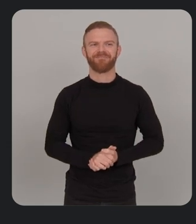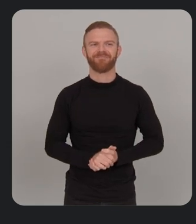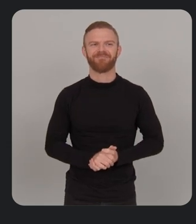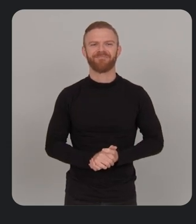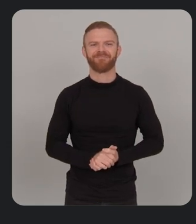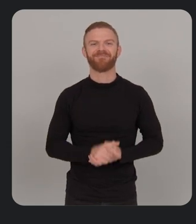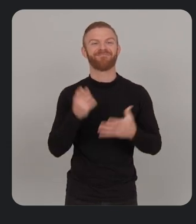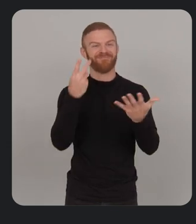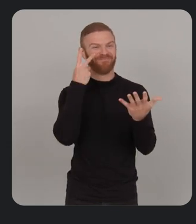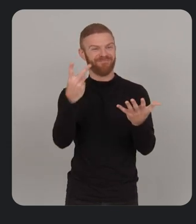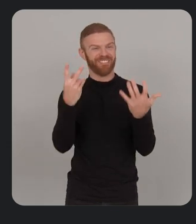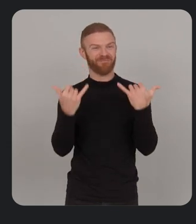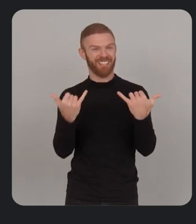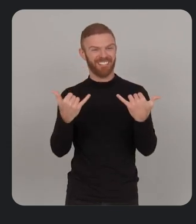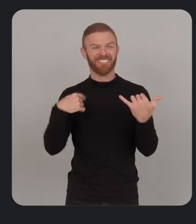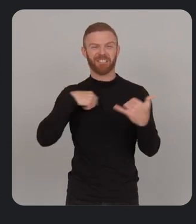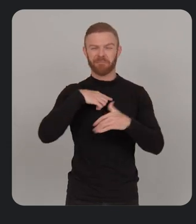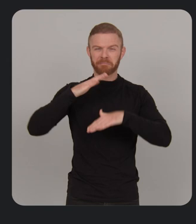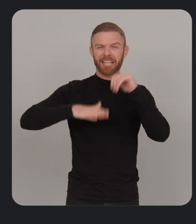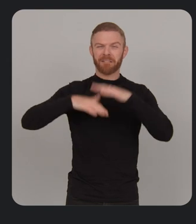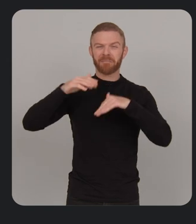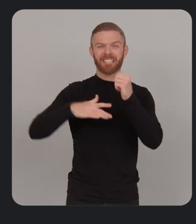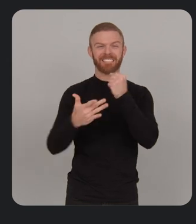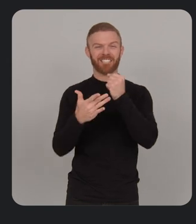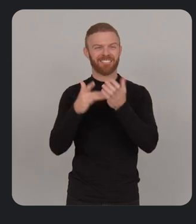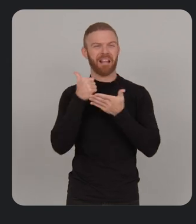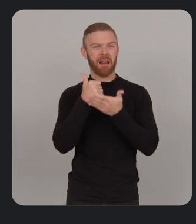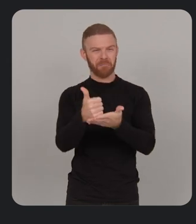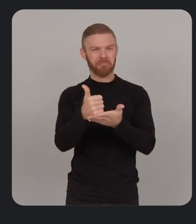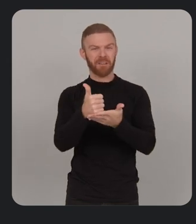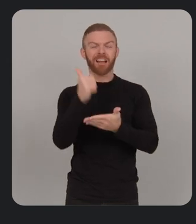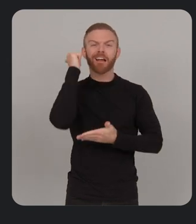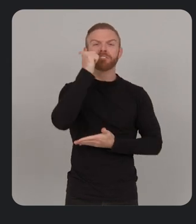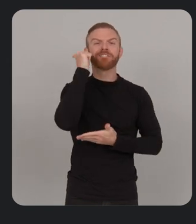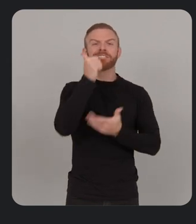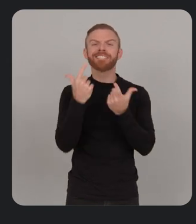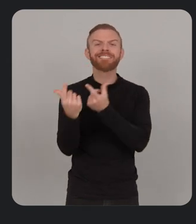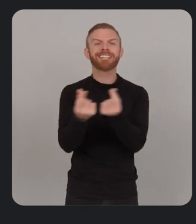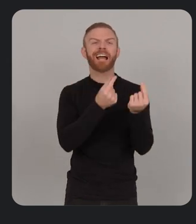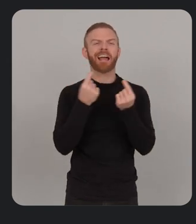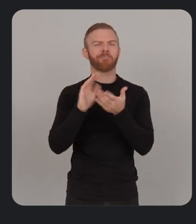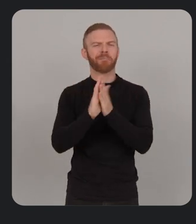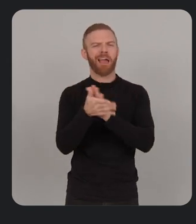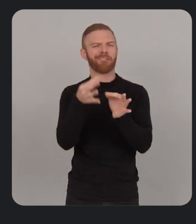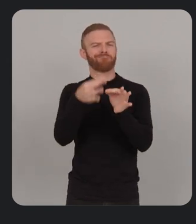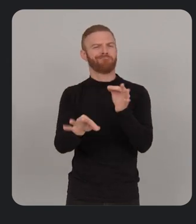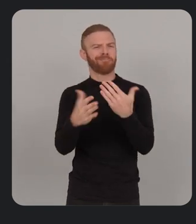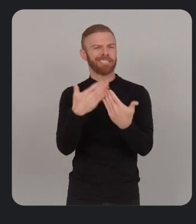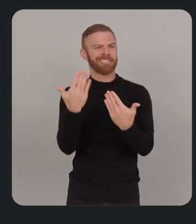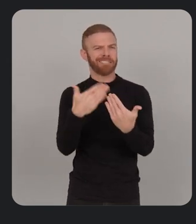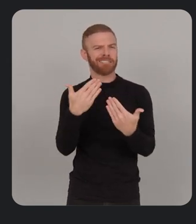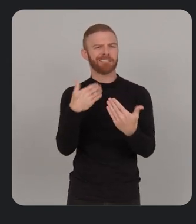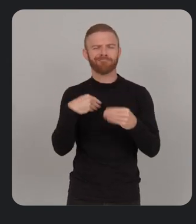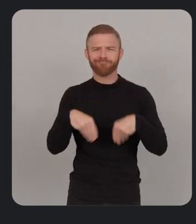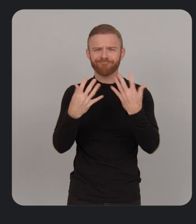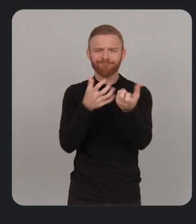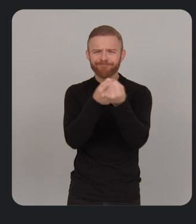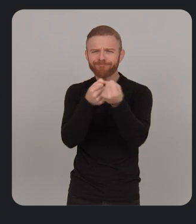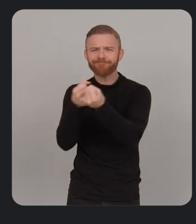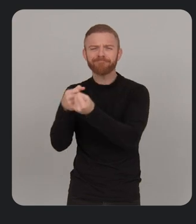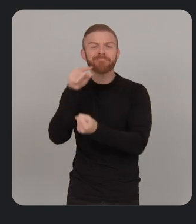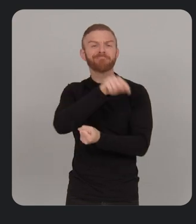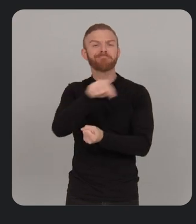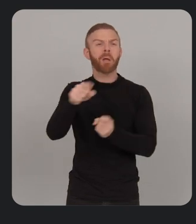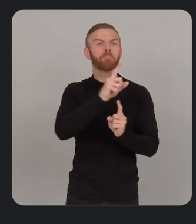as you've seen today we're building technology to help you simplifying everyday tasks and providing support